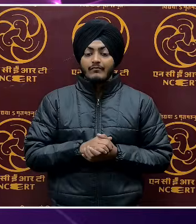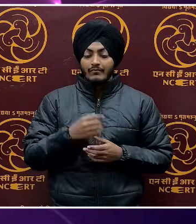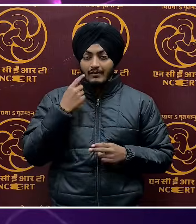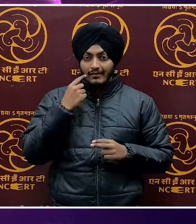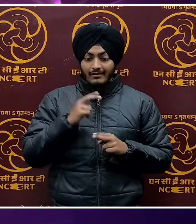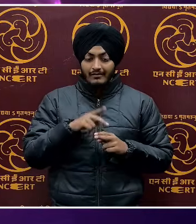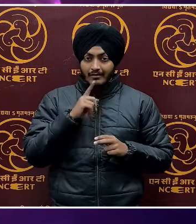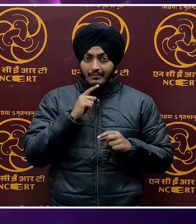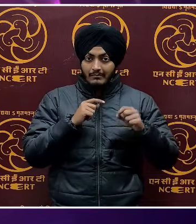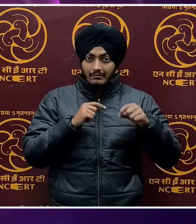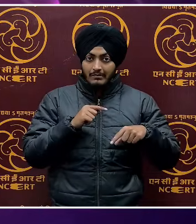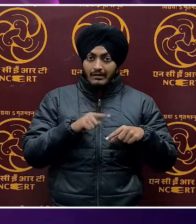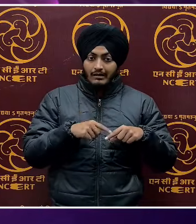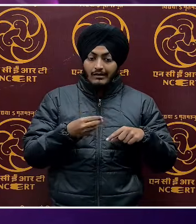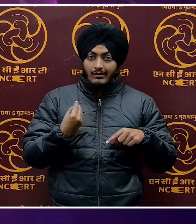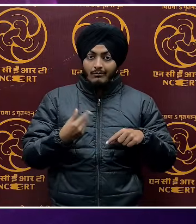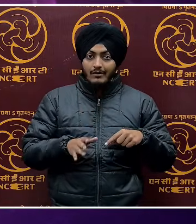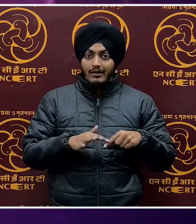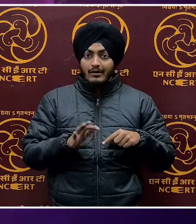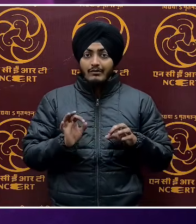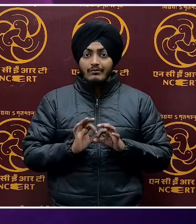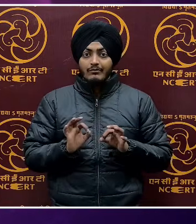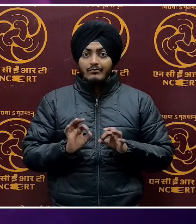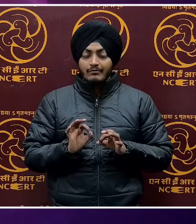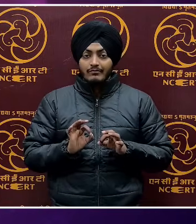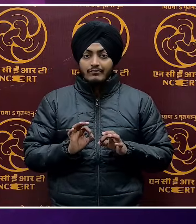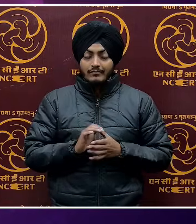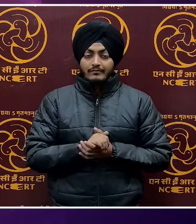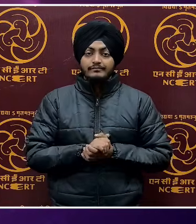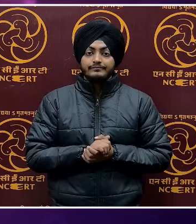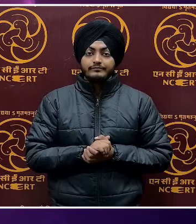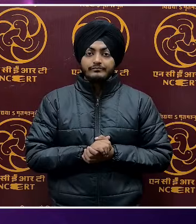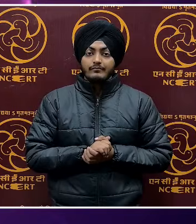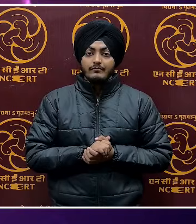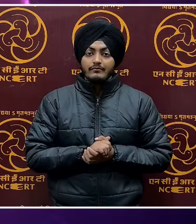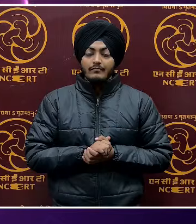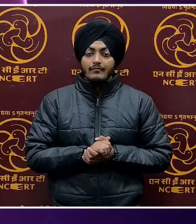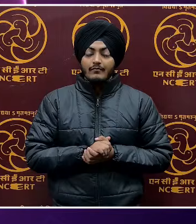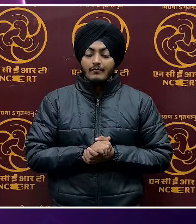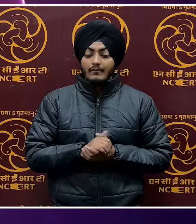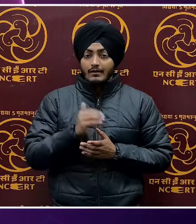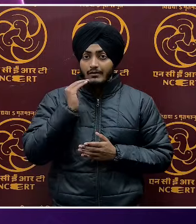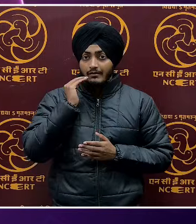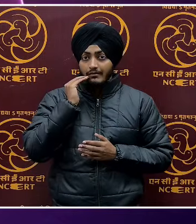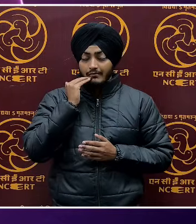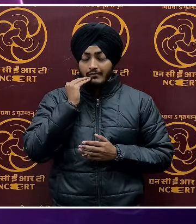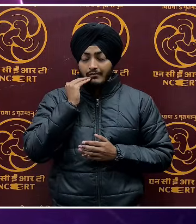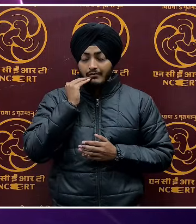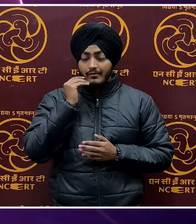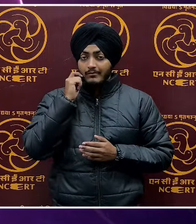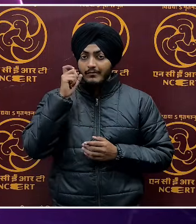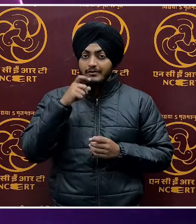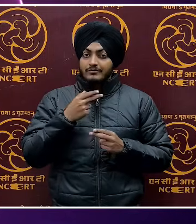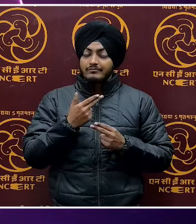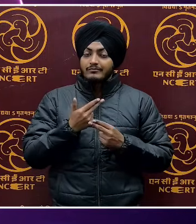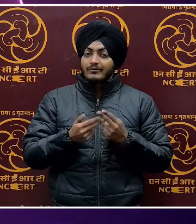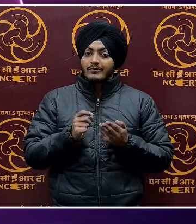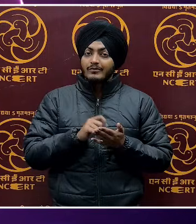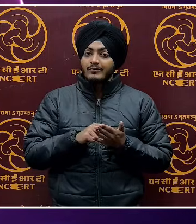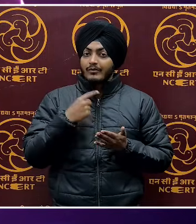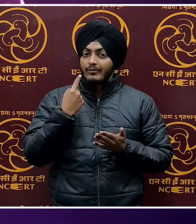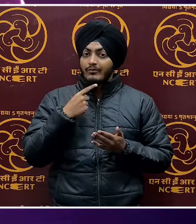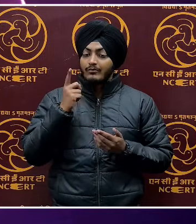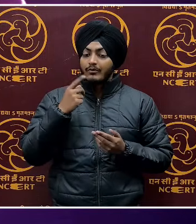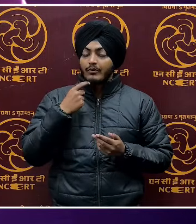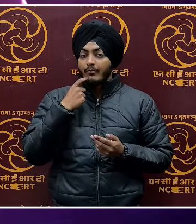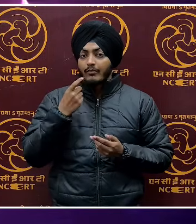drop of water should go wasted. Yes, absolutely, very correct. Then the poet is talking about sand, little grains of sand. Ma'am, if you have